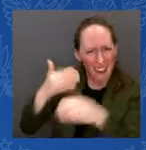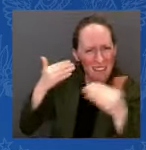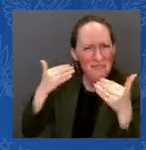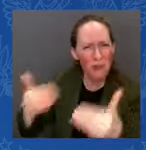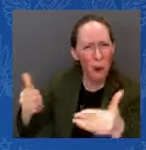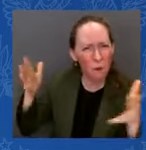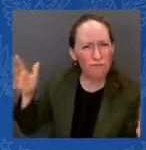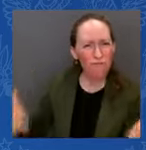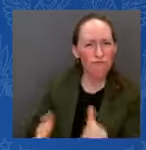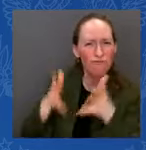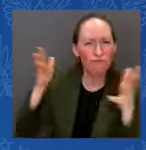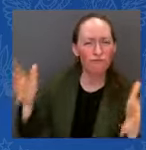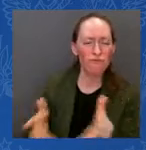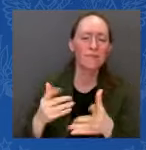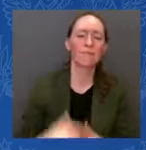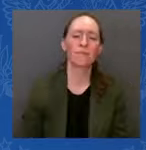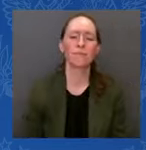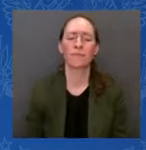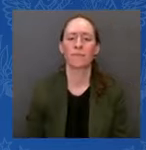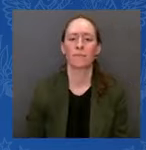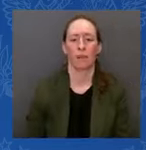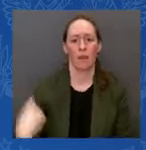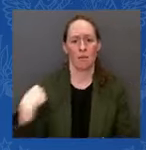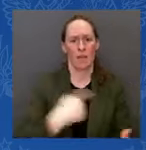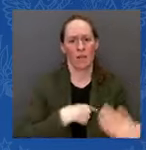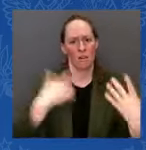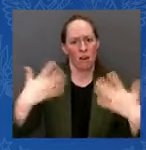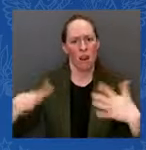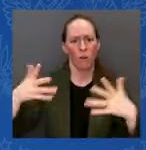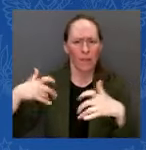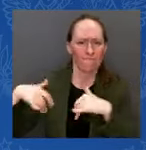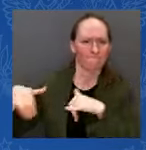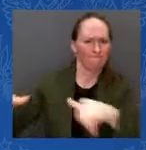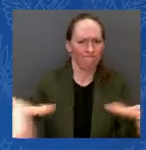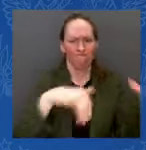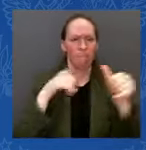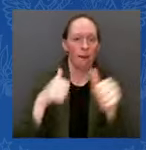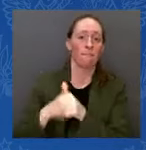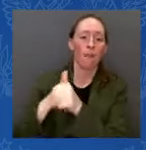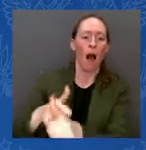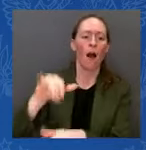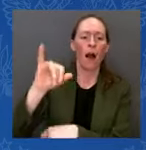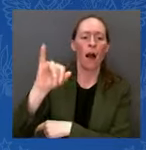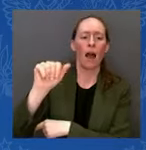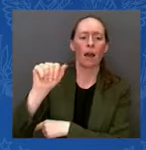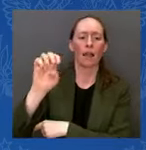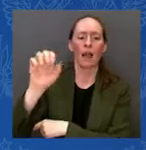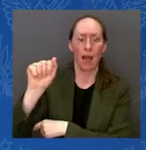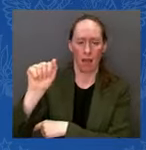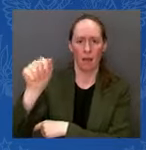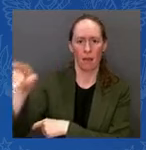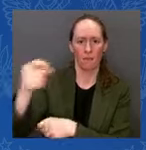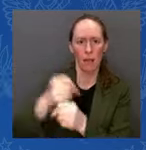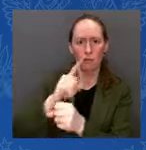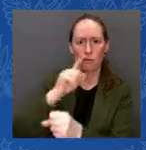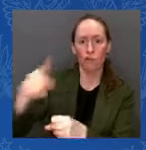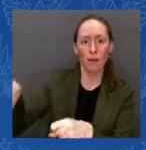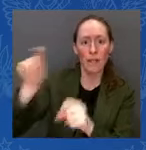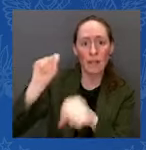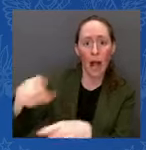with the IAEA for verification and transparency, and we will honor each of our country's international